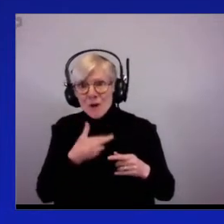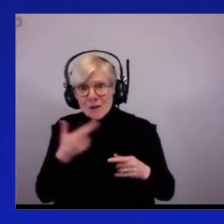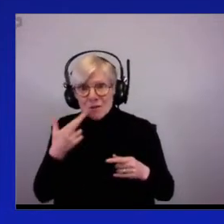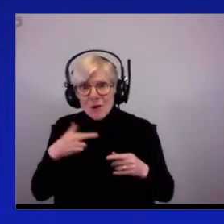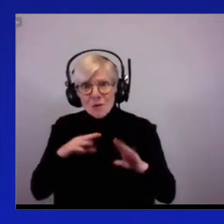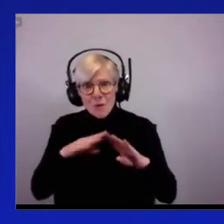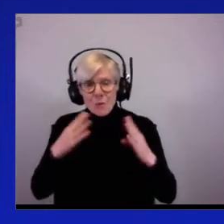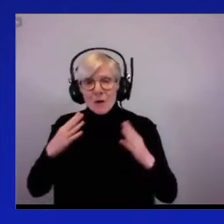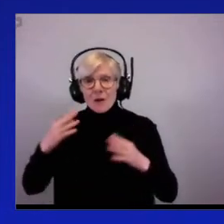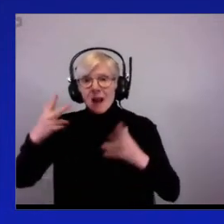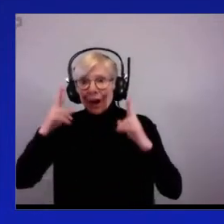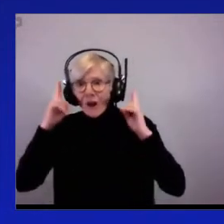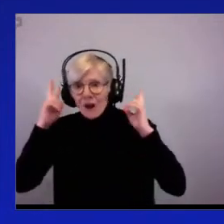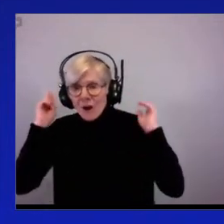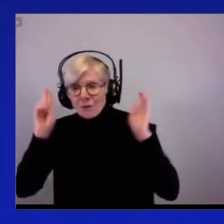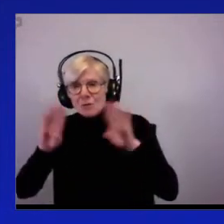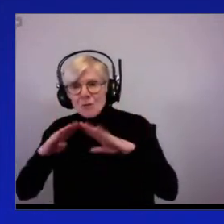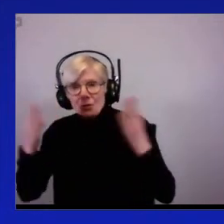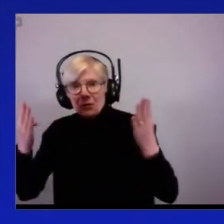stuff again?